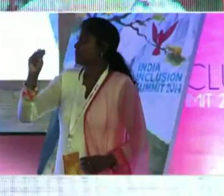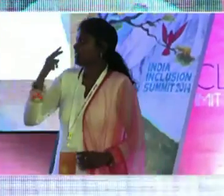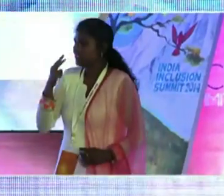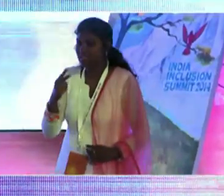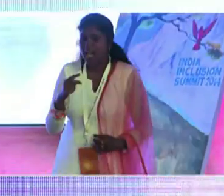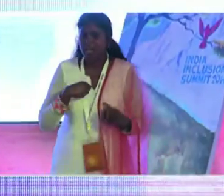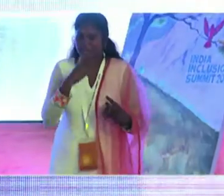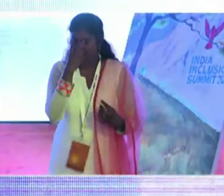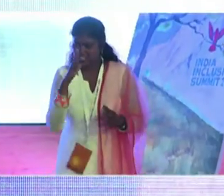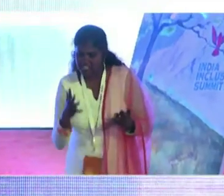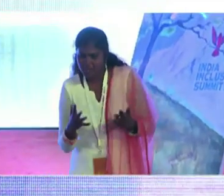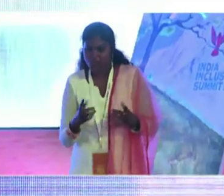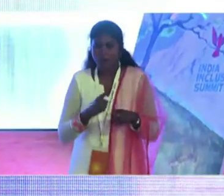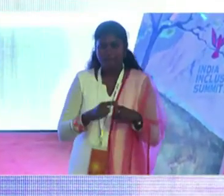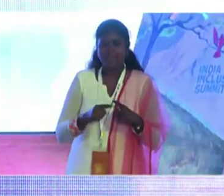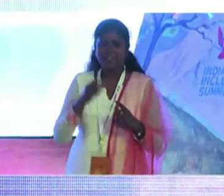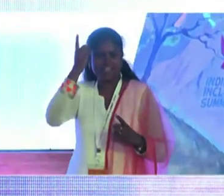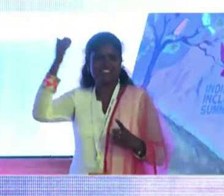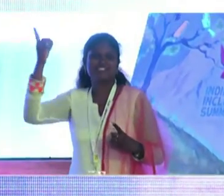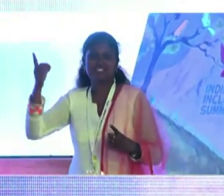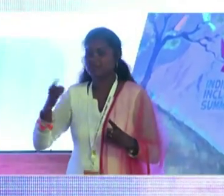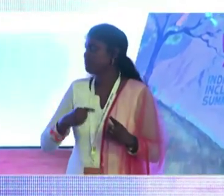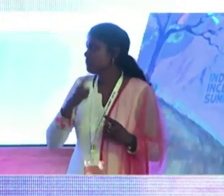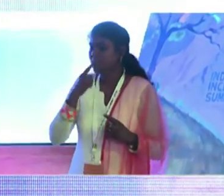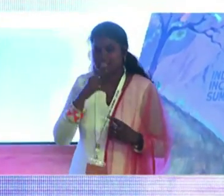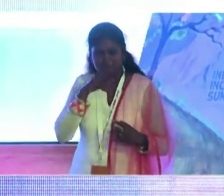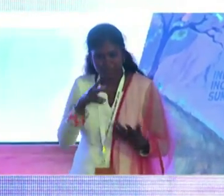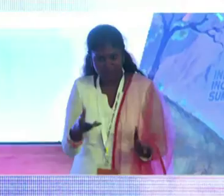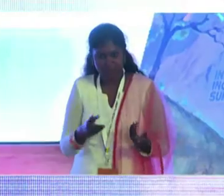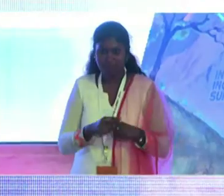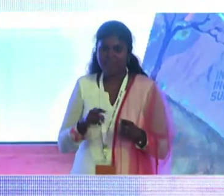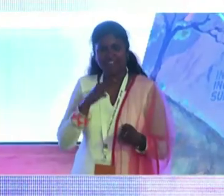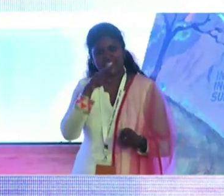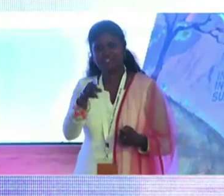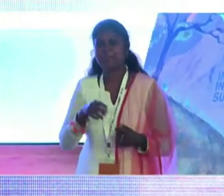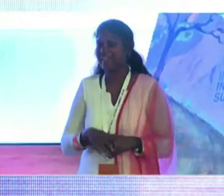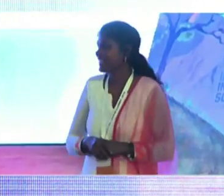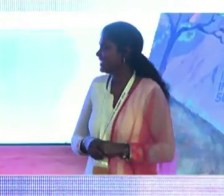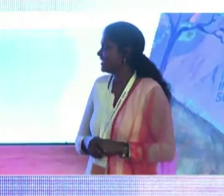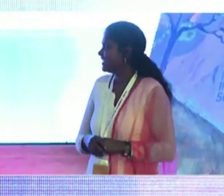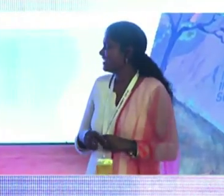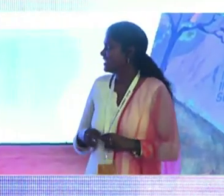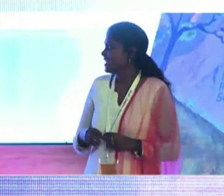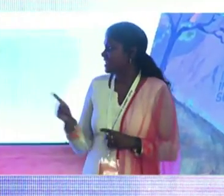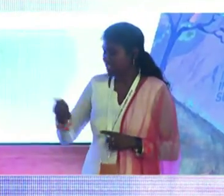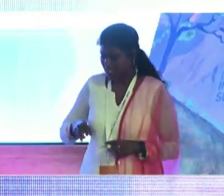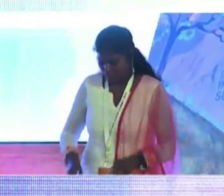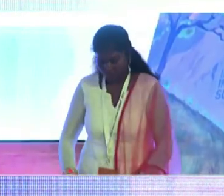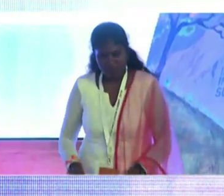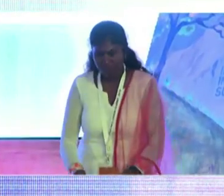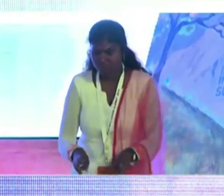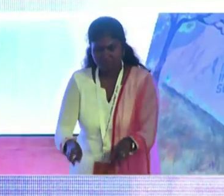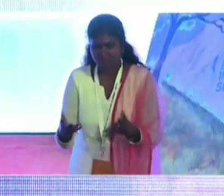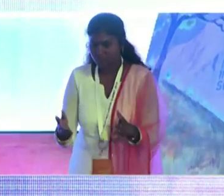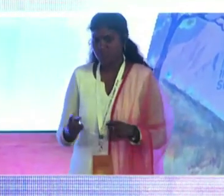dream. My lips don't speak, I want to scream. I can't move my feet, but